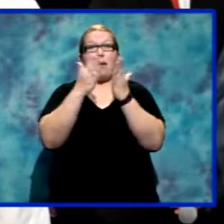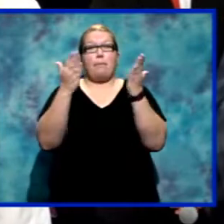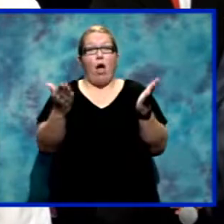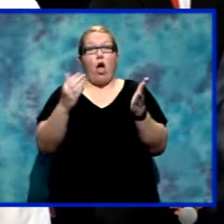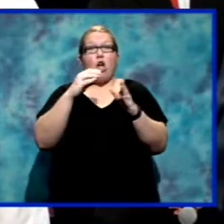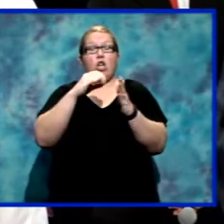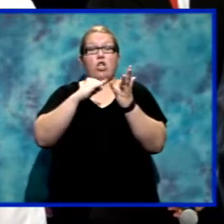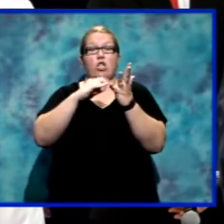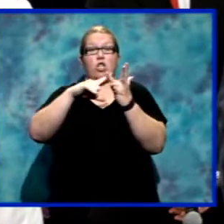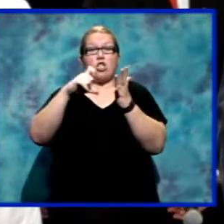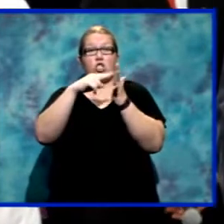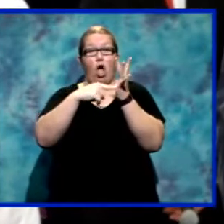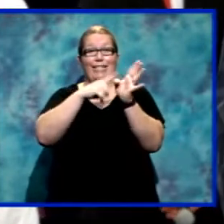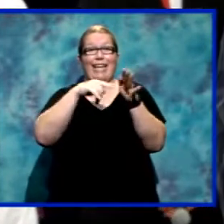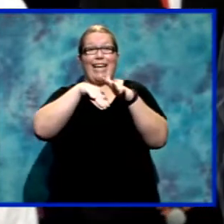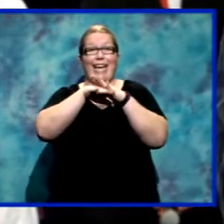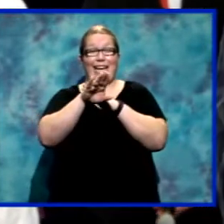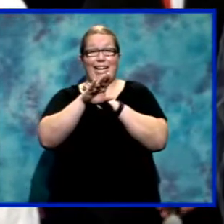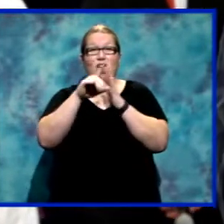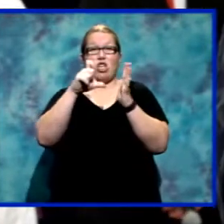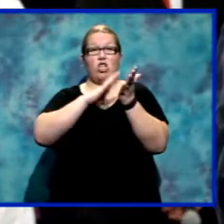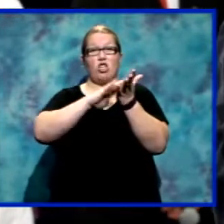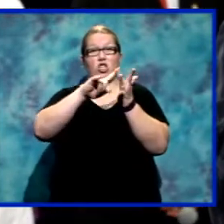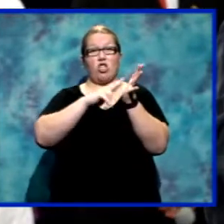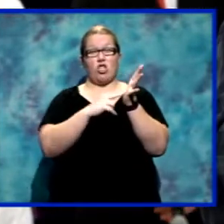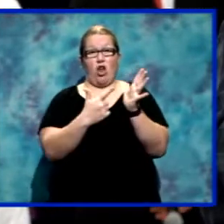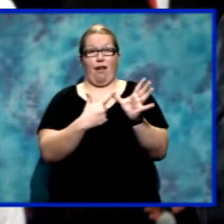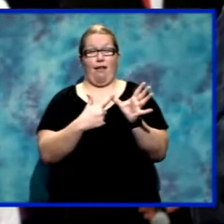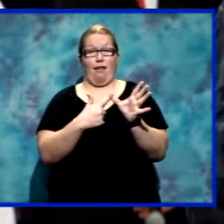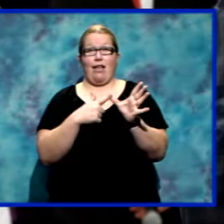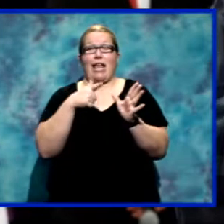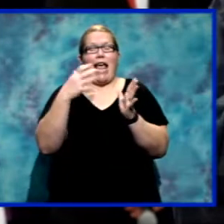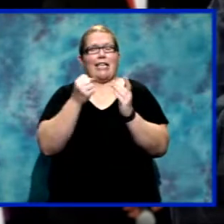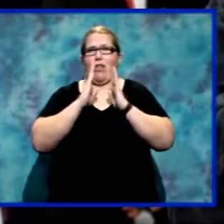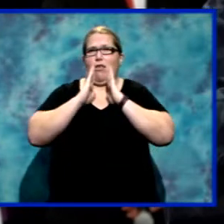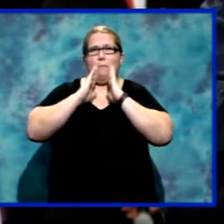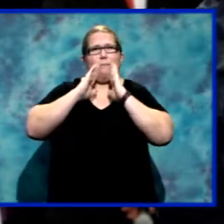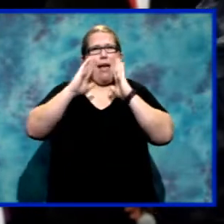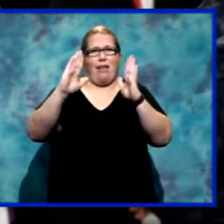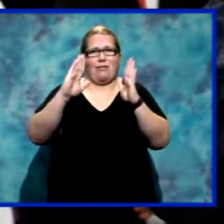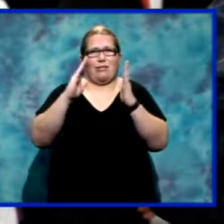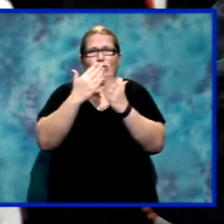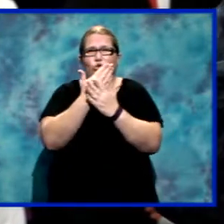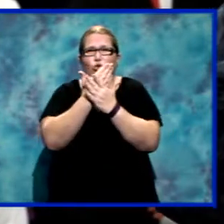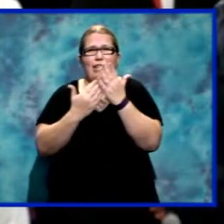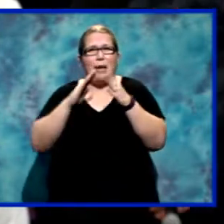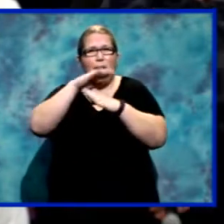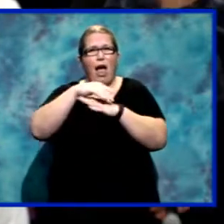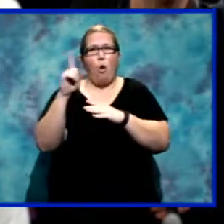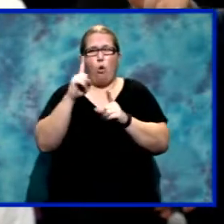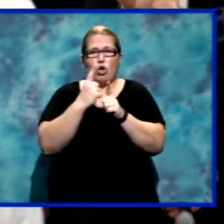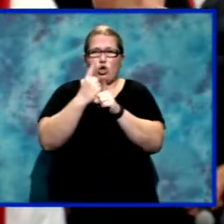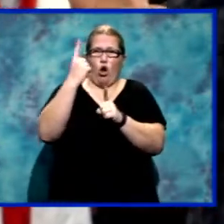Society in China. And he has the most amazing stories about what God is doing in